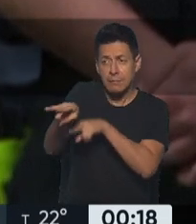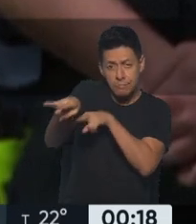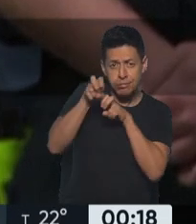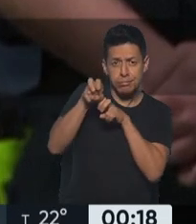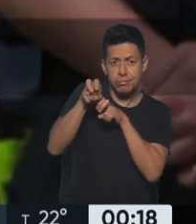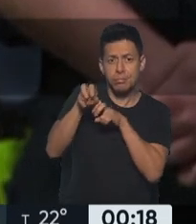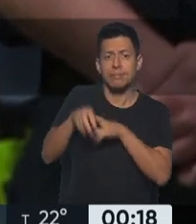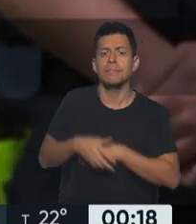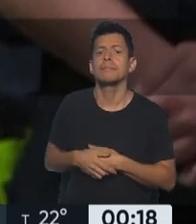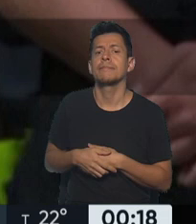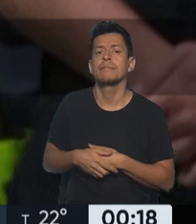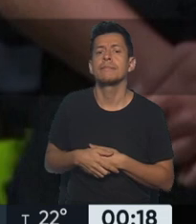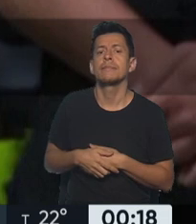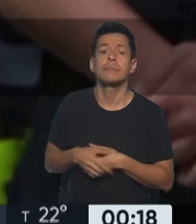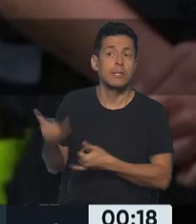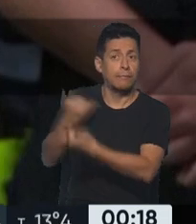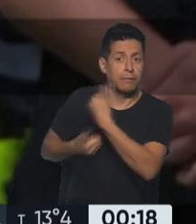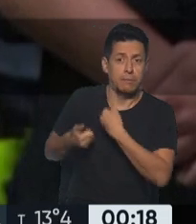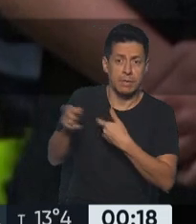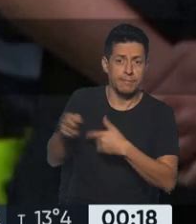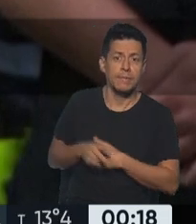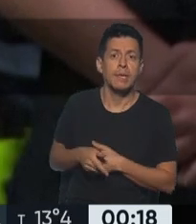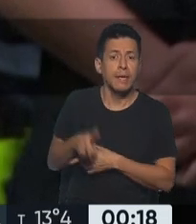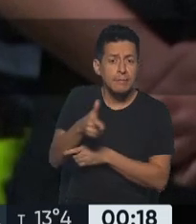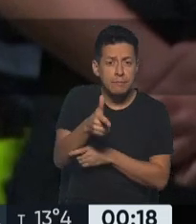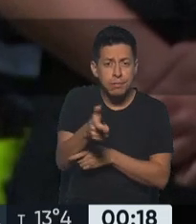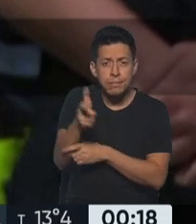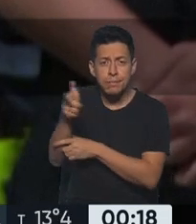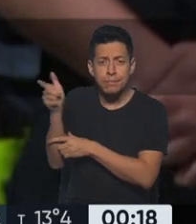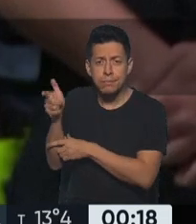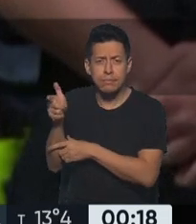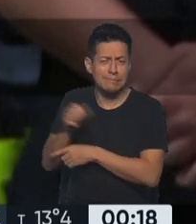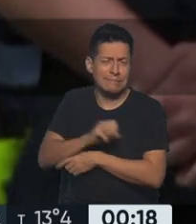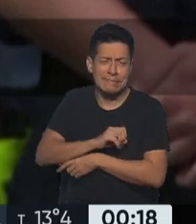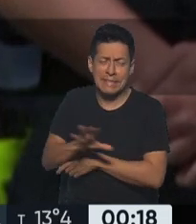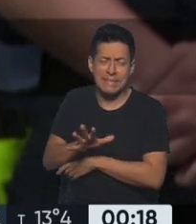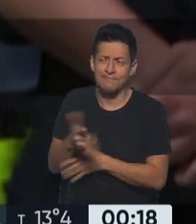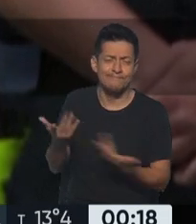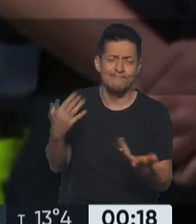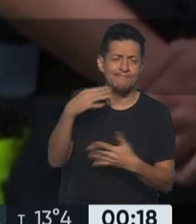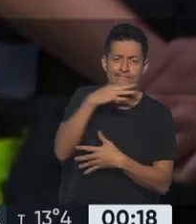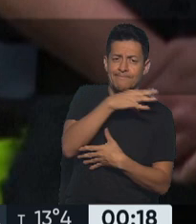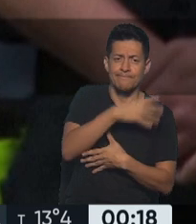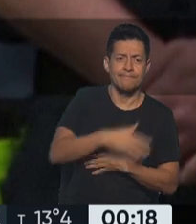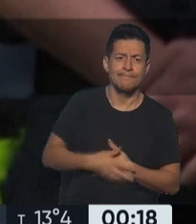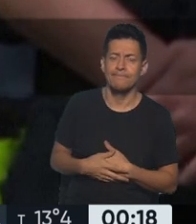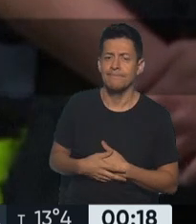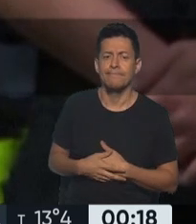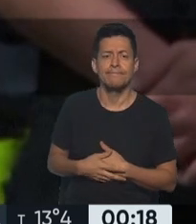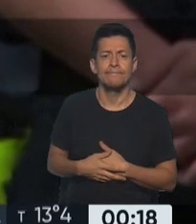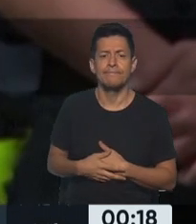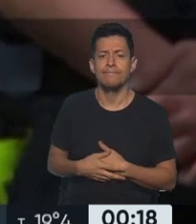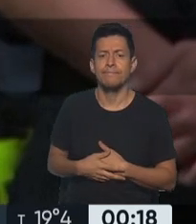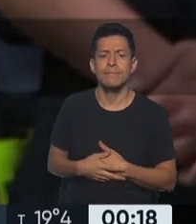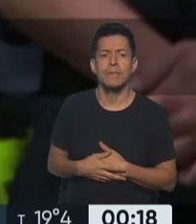confirmed according to my most recent report. He shot and killed horrifically,